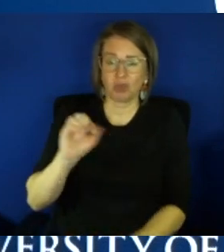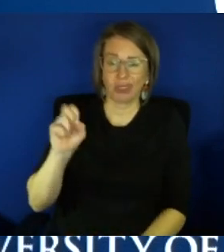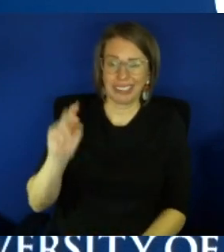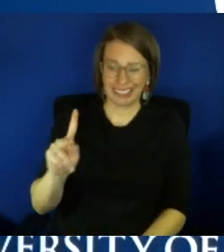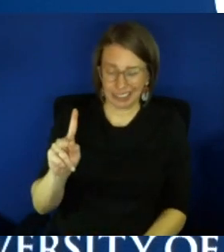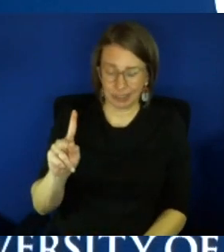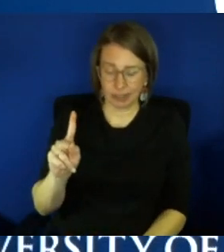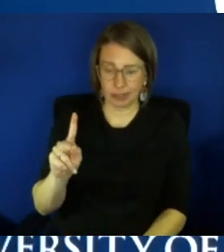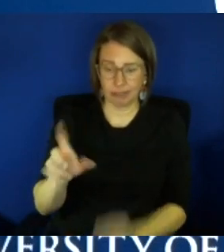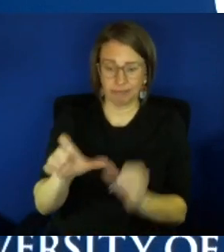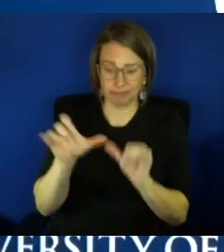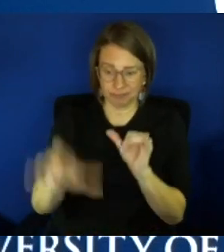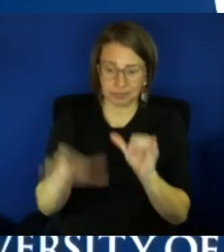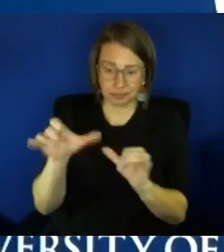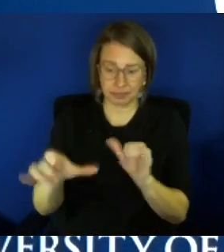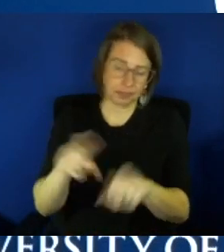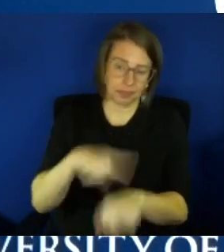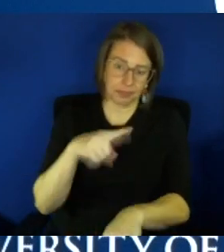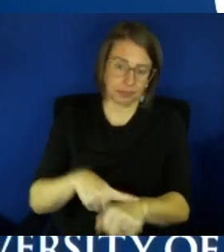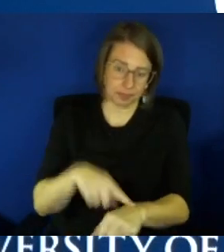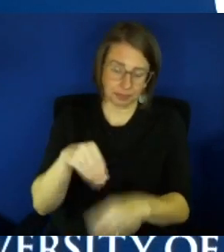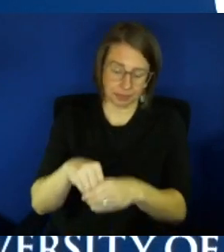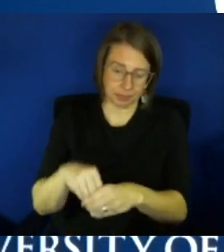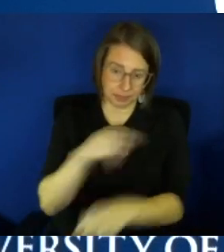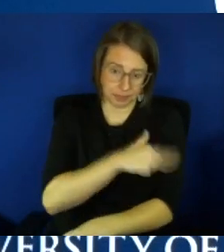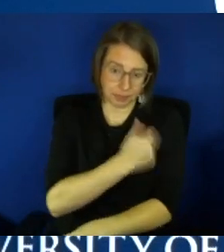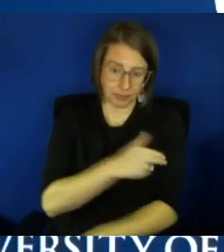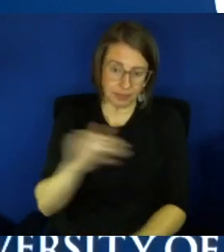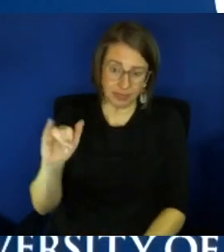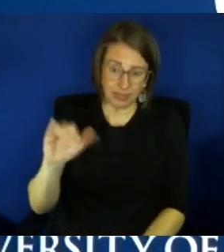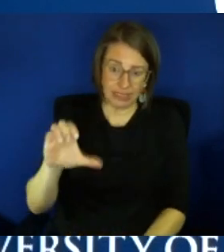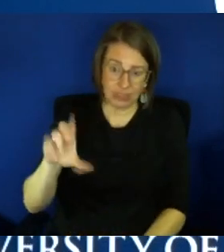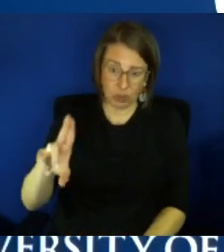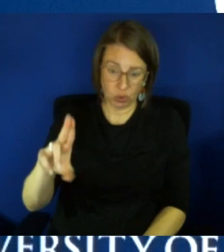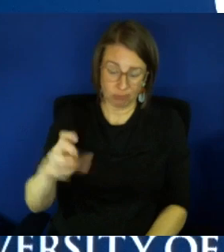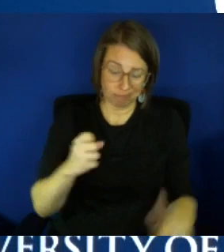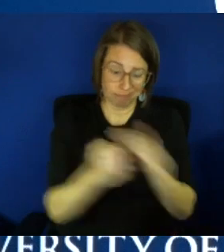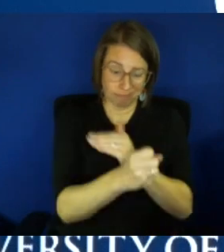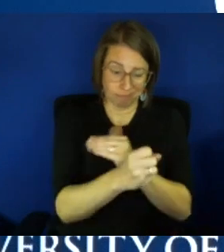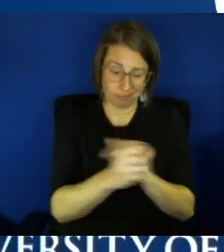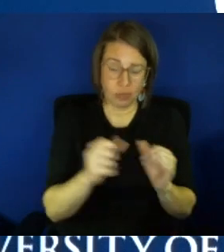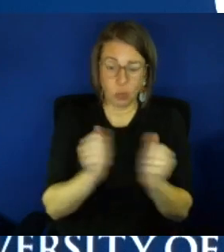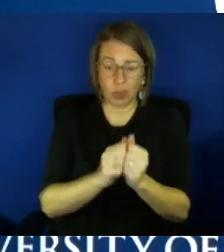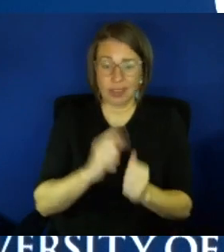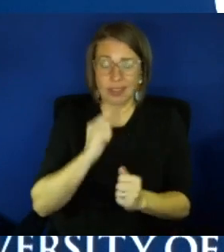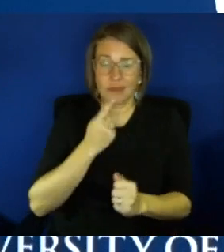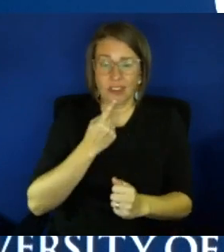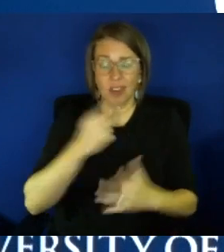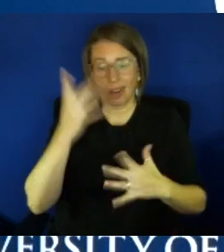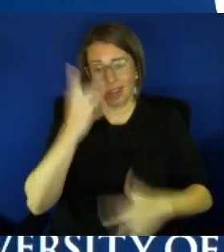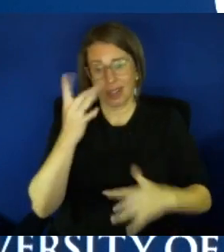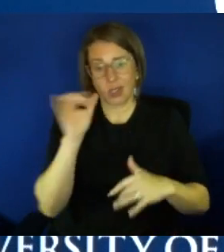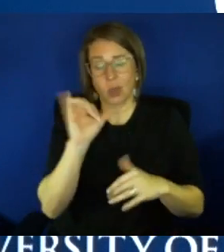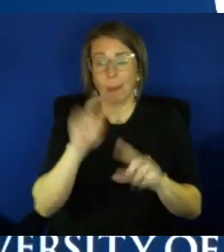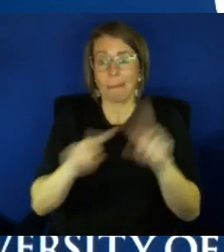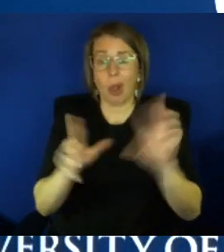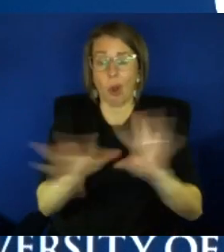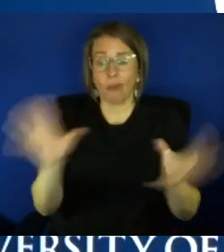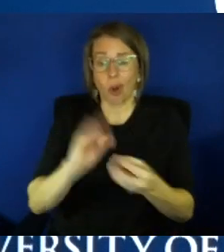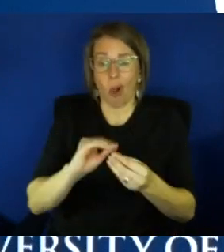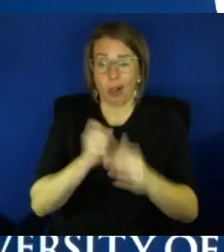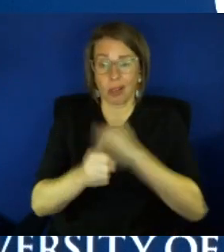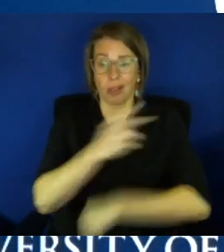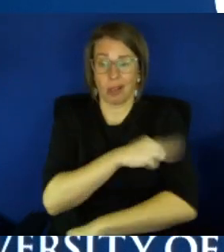have ICU stays as well with severe illness. Although what we are finding again, that overall hospitalizations are